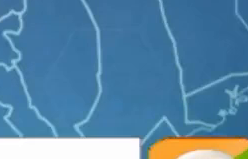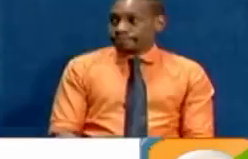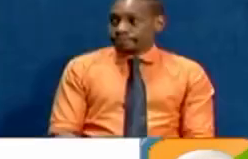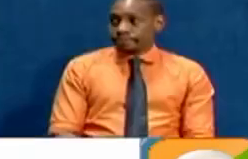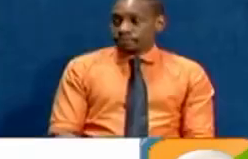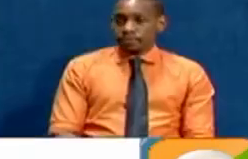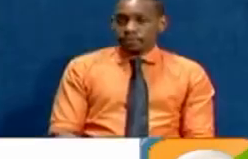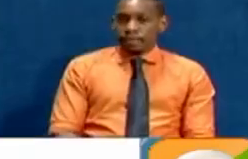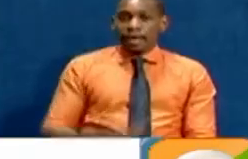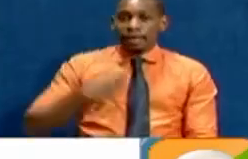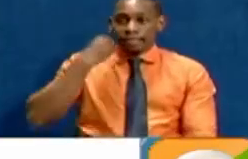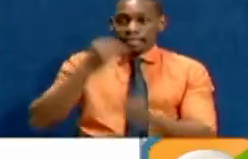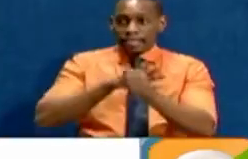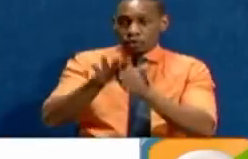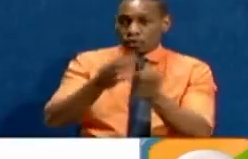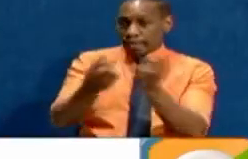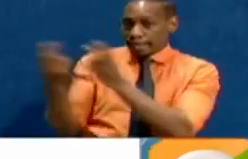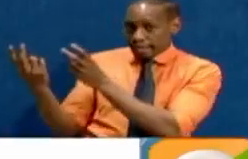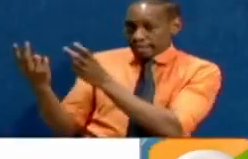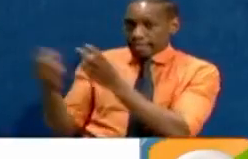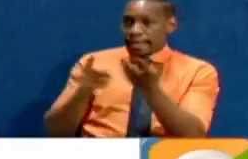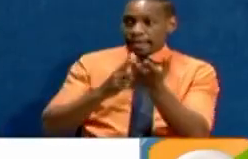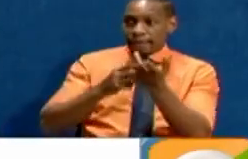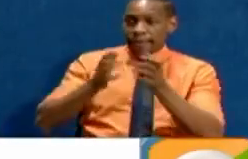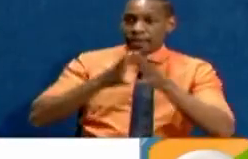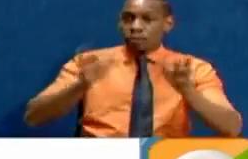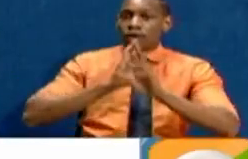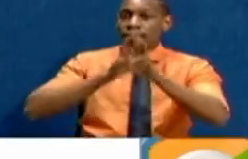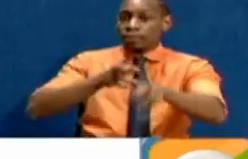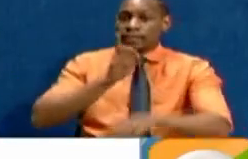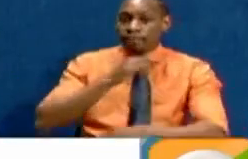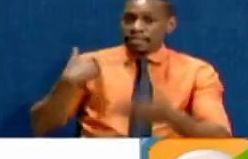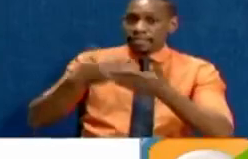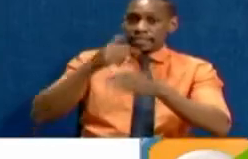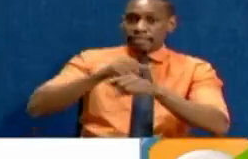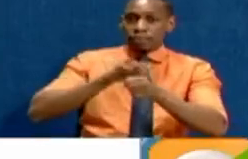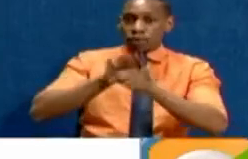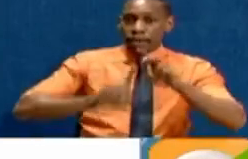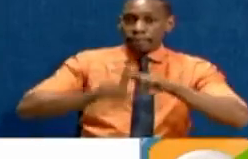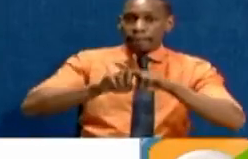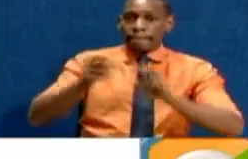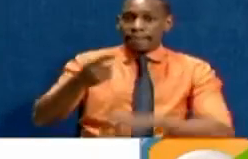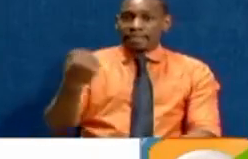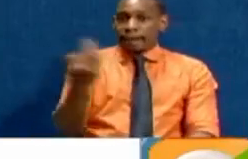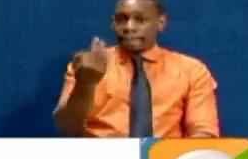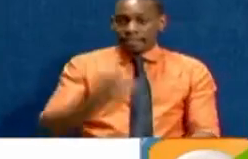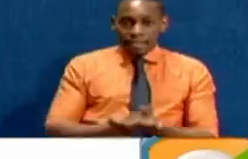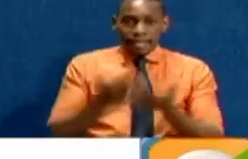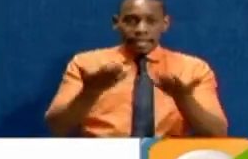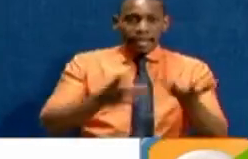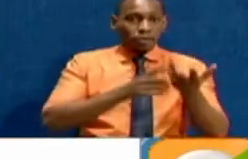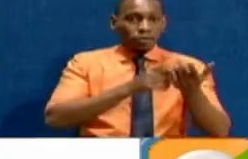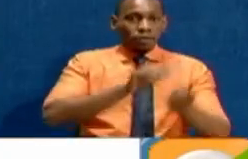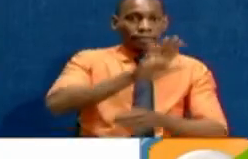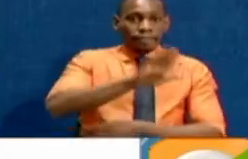1,395 people have tested positive for COVID-19, the highest number recorded since the onset of the pandemic in March. This brings